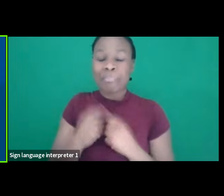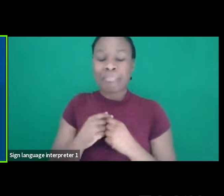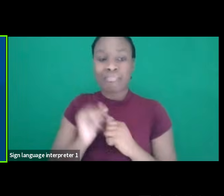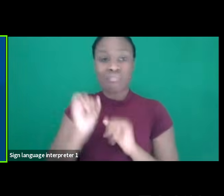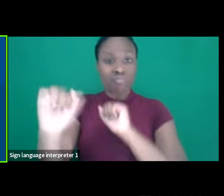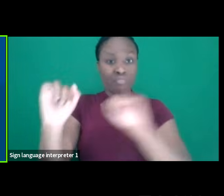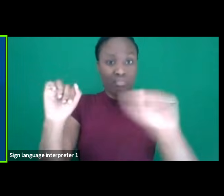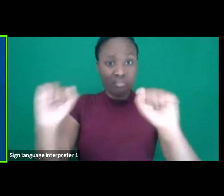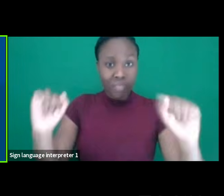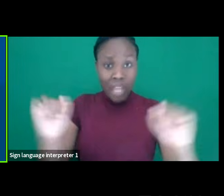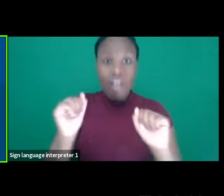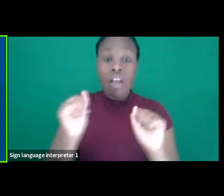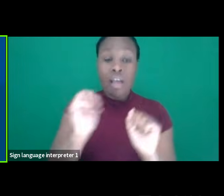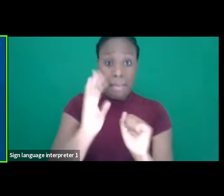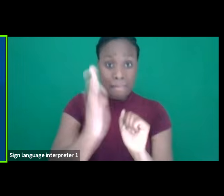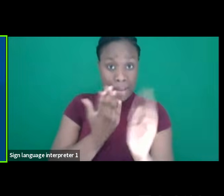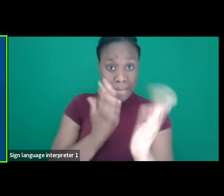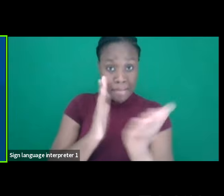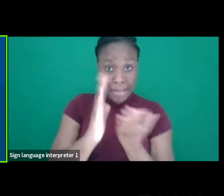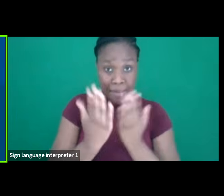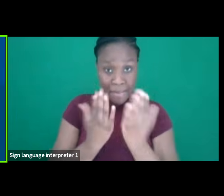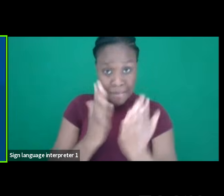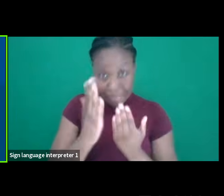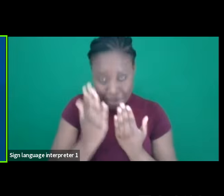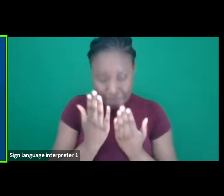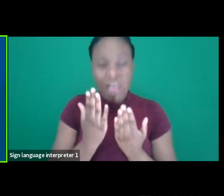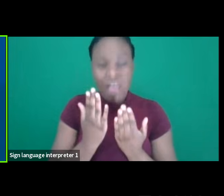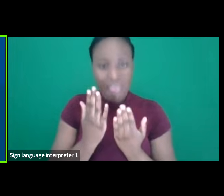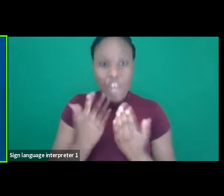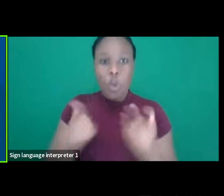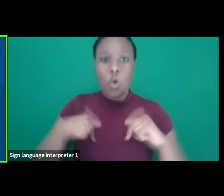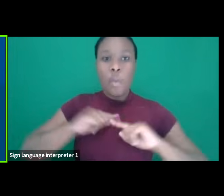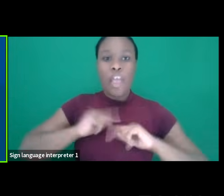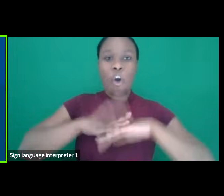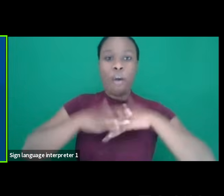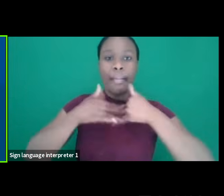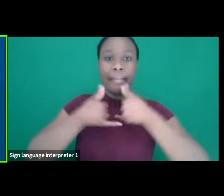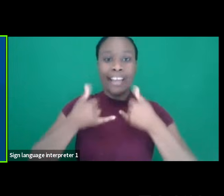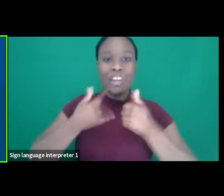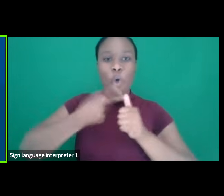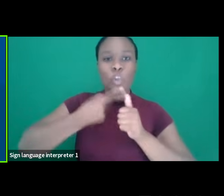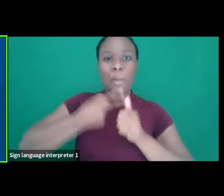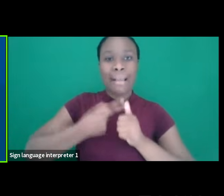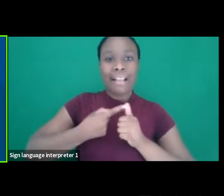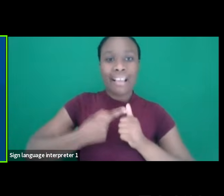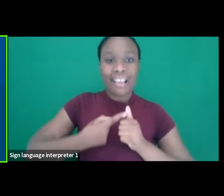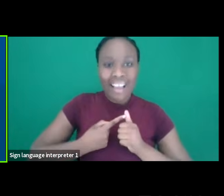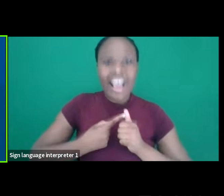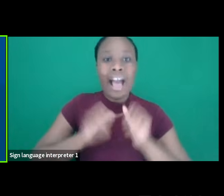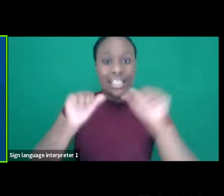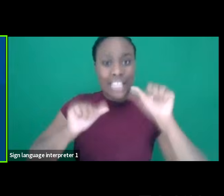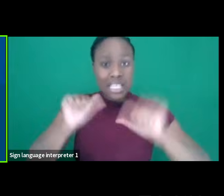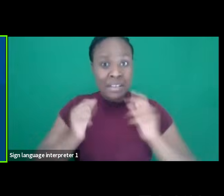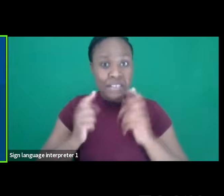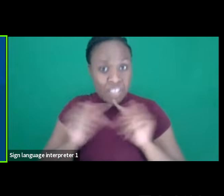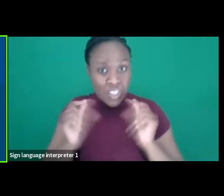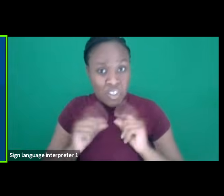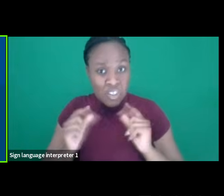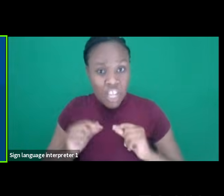auto assessment that we then send to you as a taxpayer to say, this is what we have done in terms